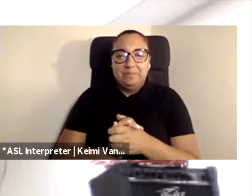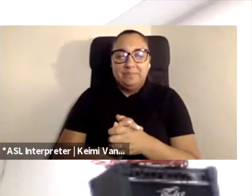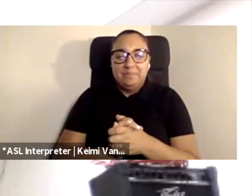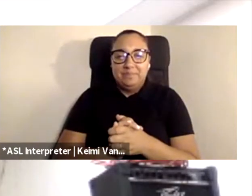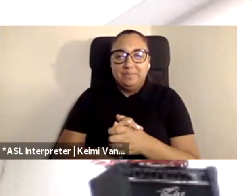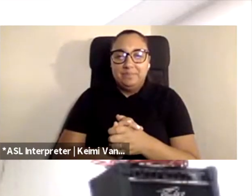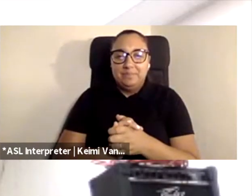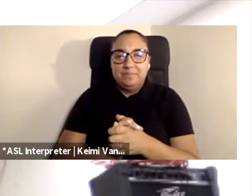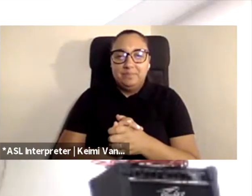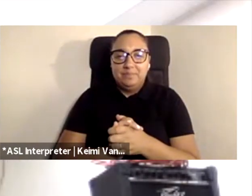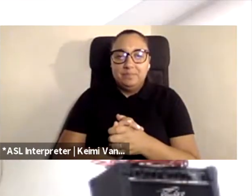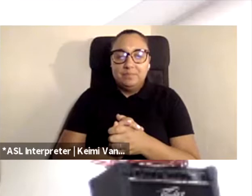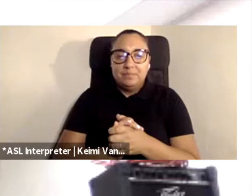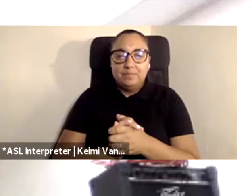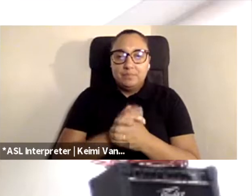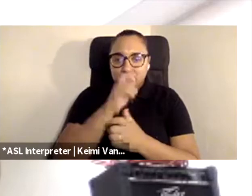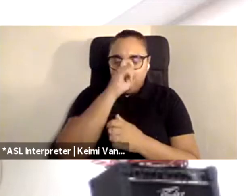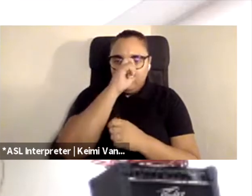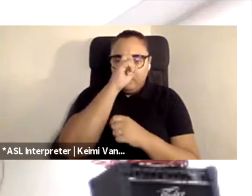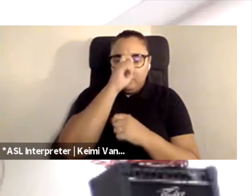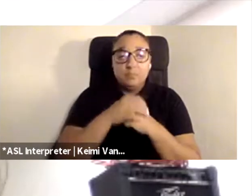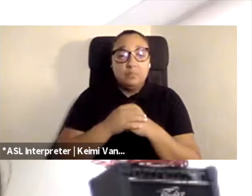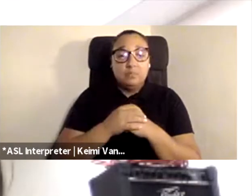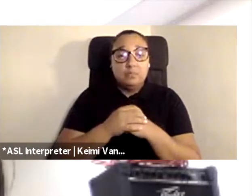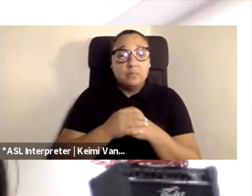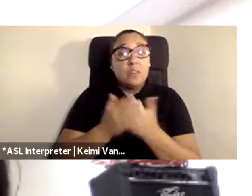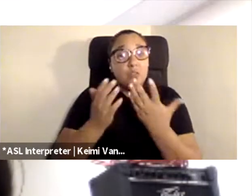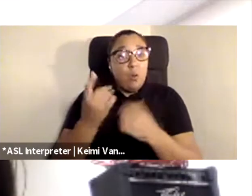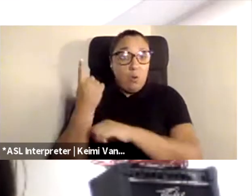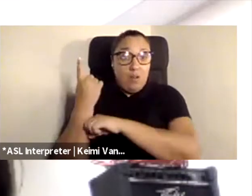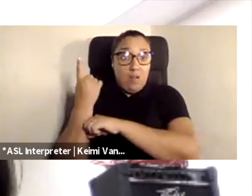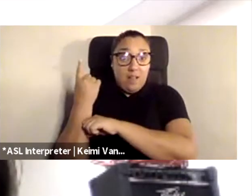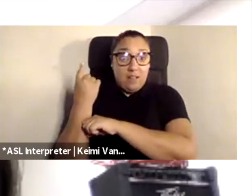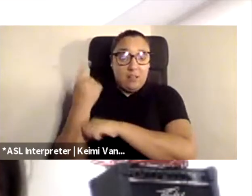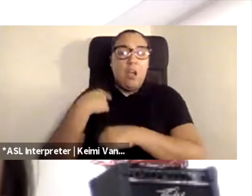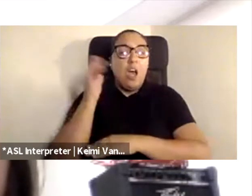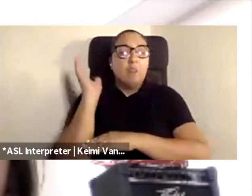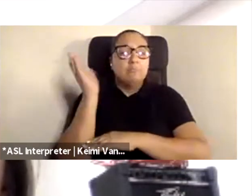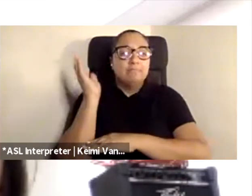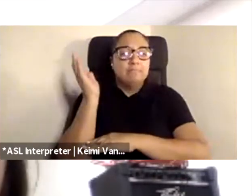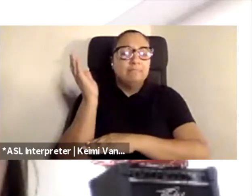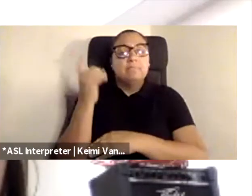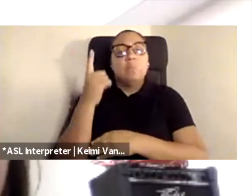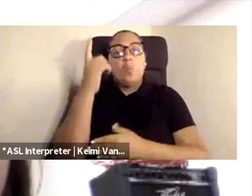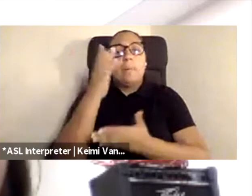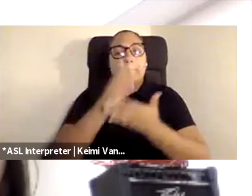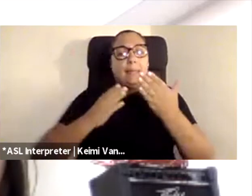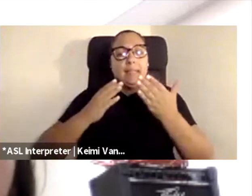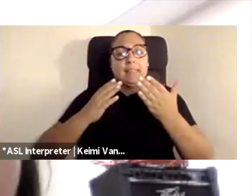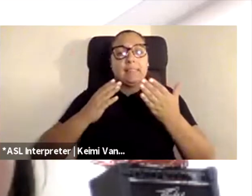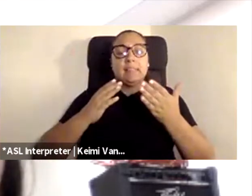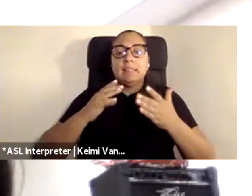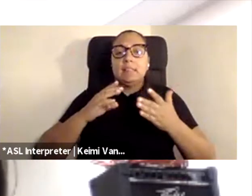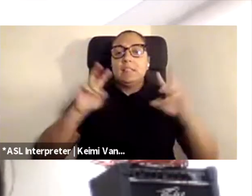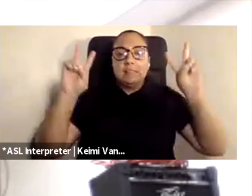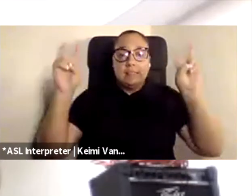So last year, I presented a piece that I titled with the letters R-E with